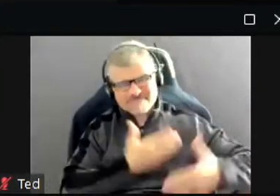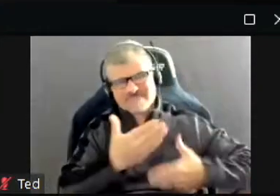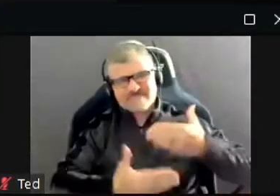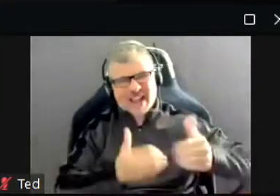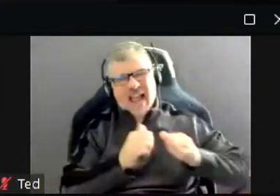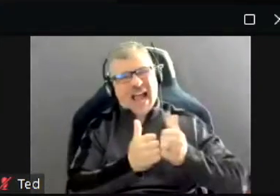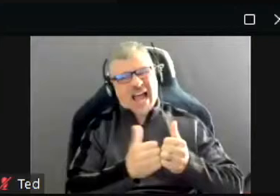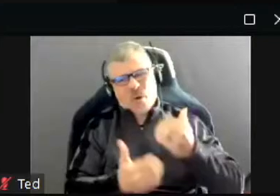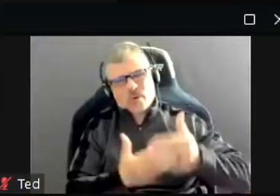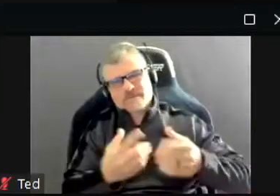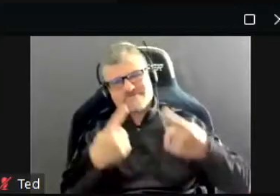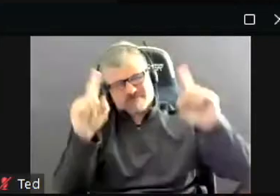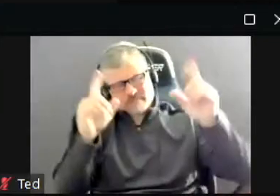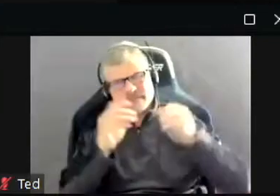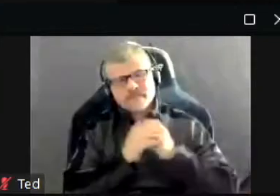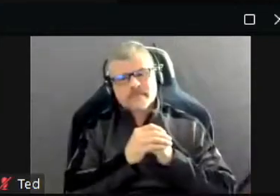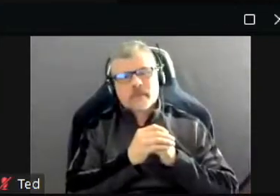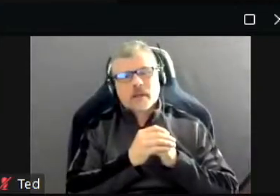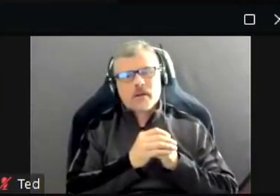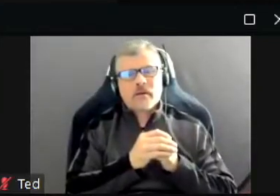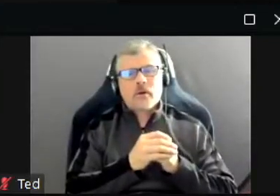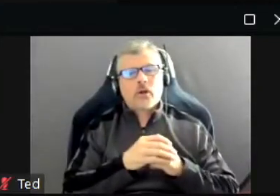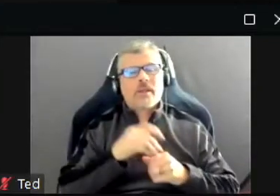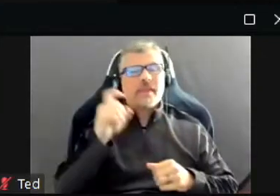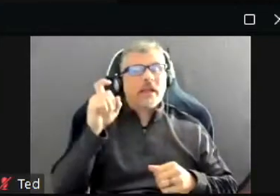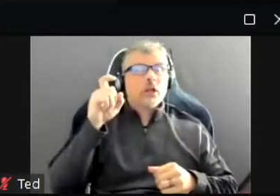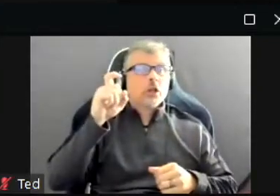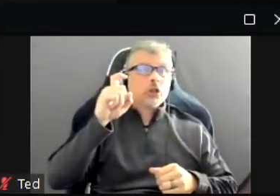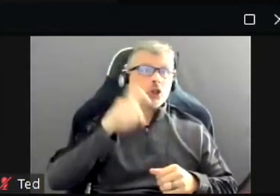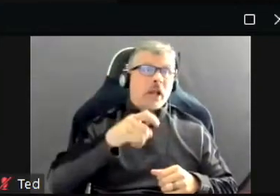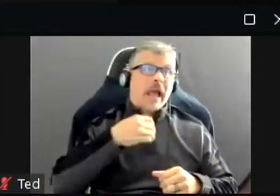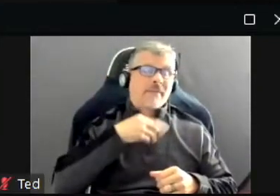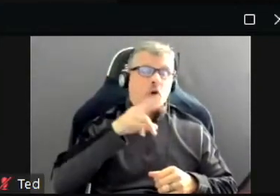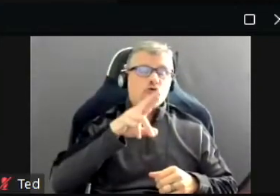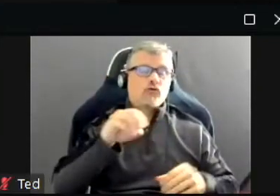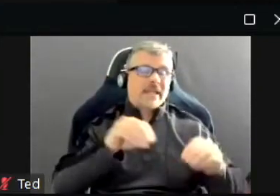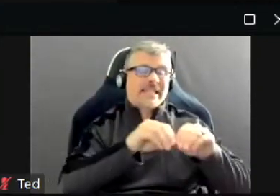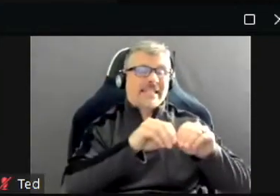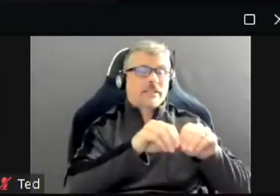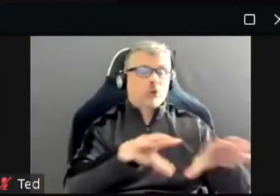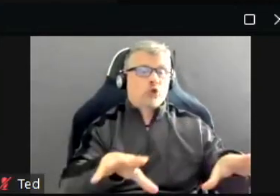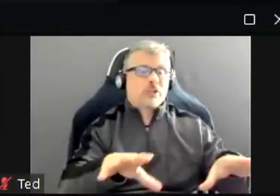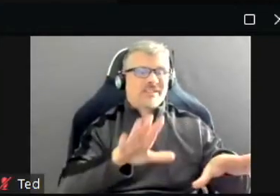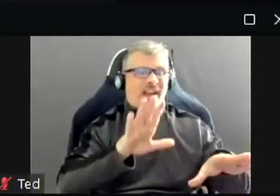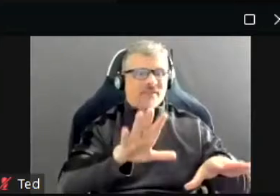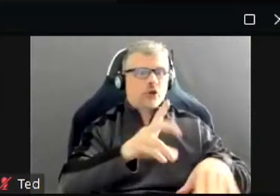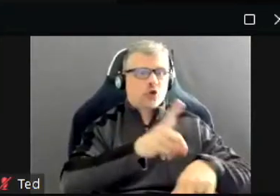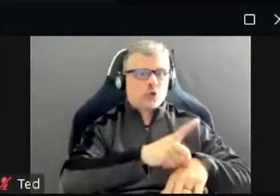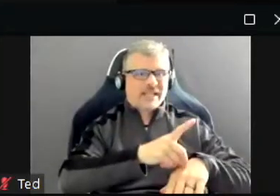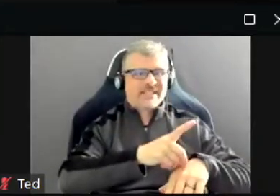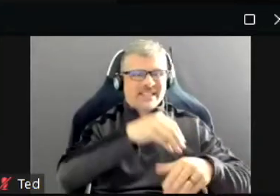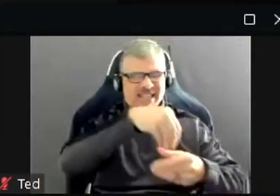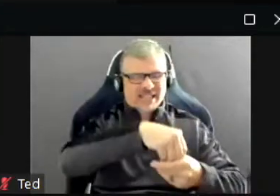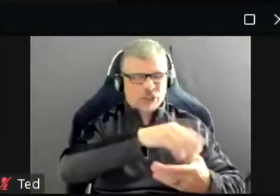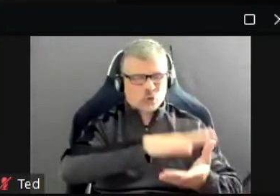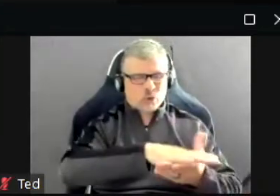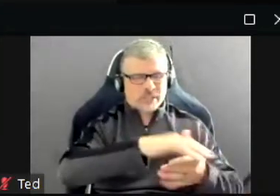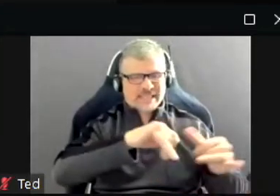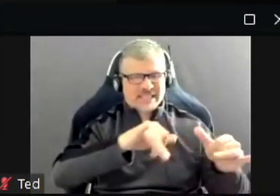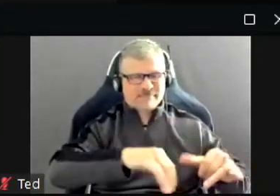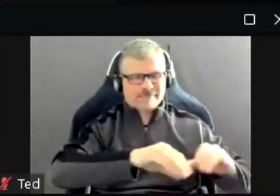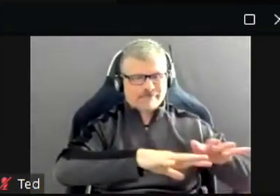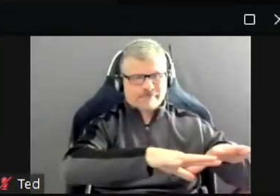happen. I think there should be a redistribution of duties within the school system to make this happen, because there